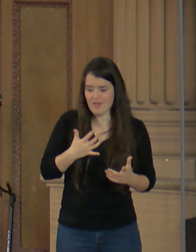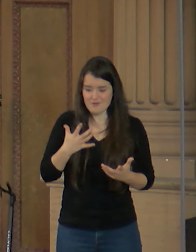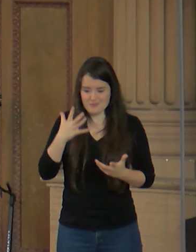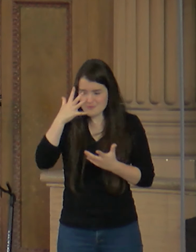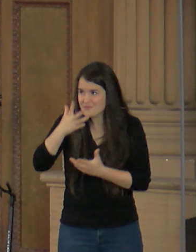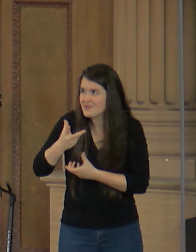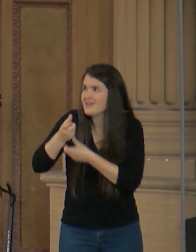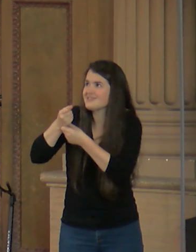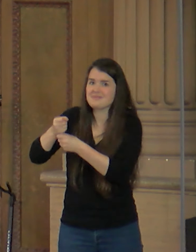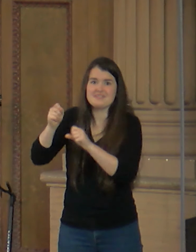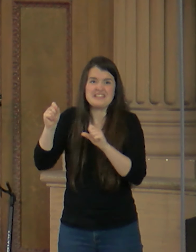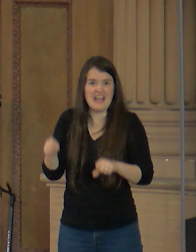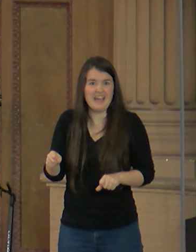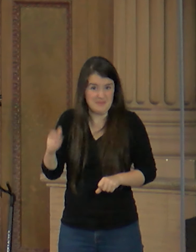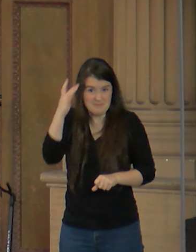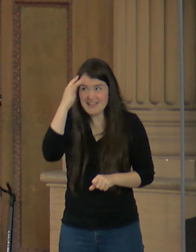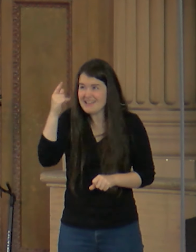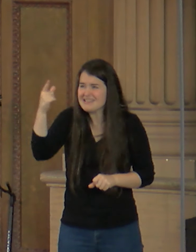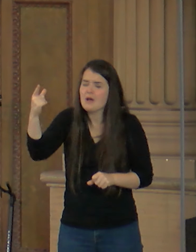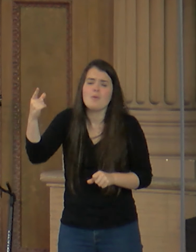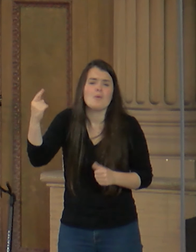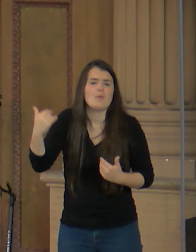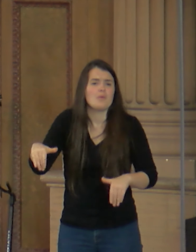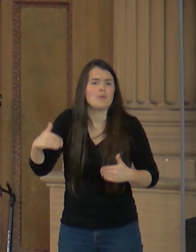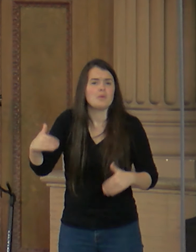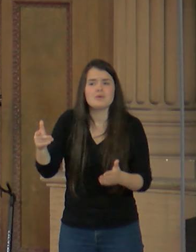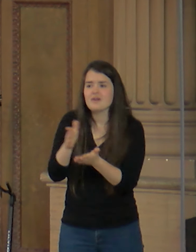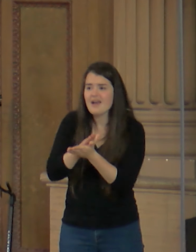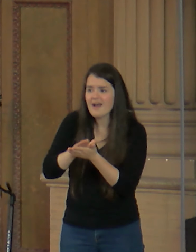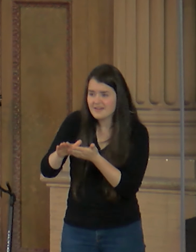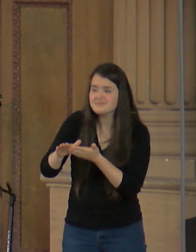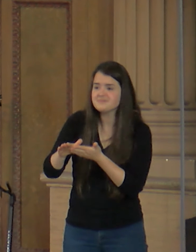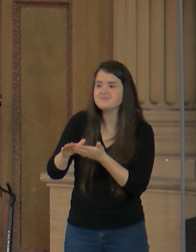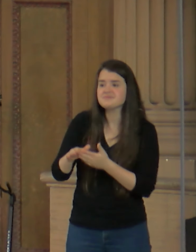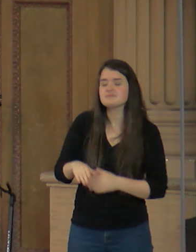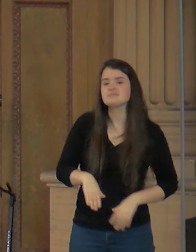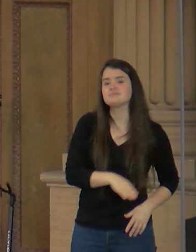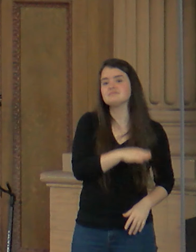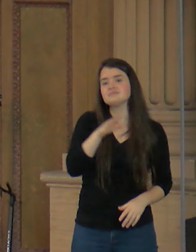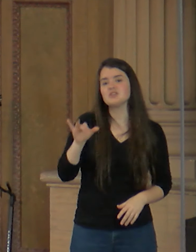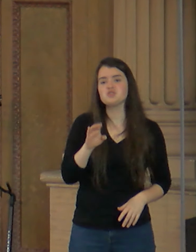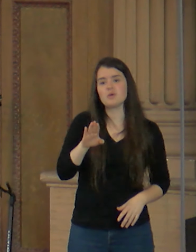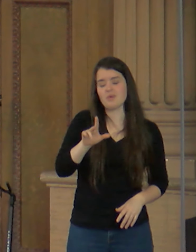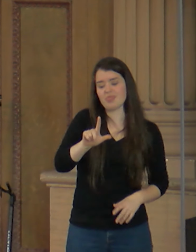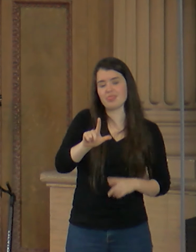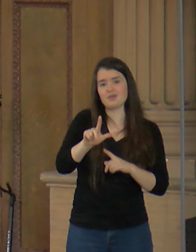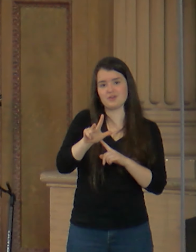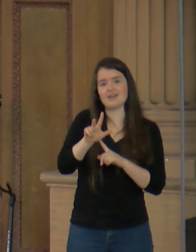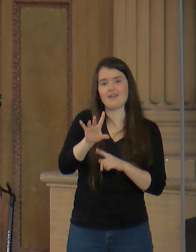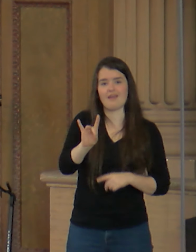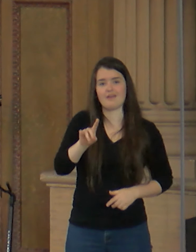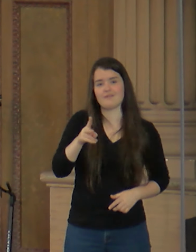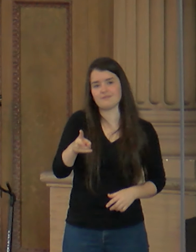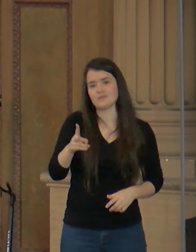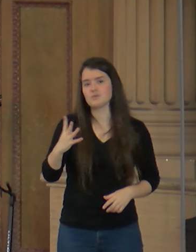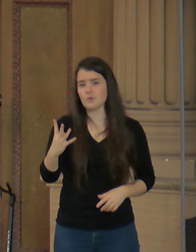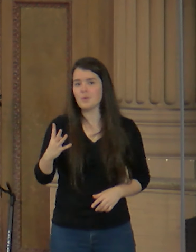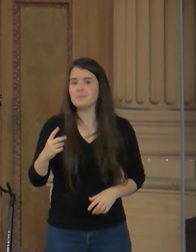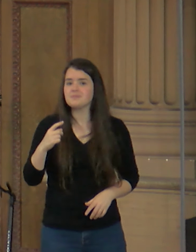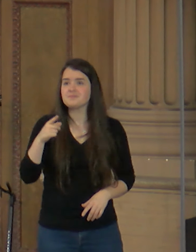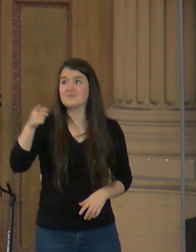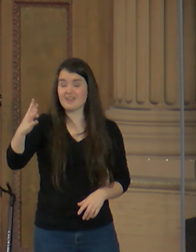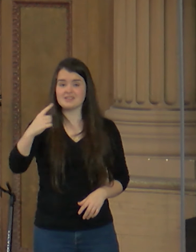deserve. And then he goes on and he starts to question Job. Job 38, verse 4, "Where were you when I laid the foundation